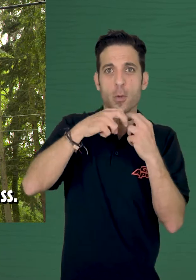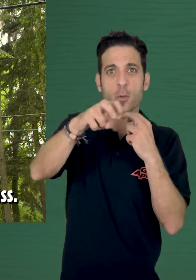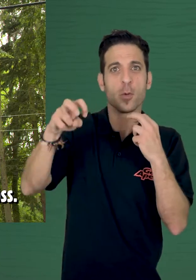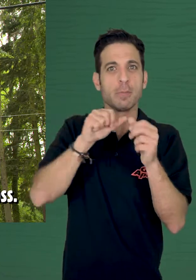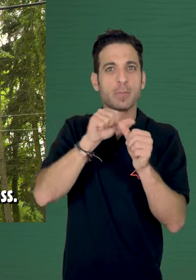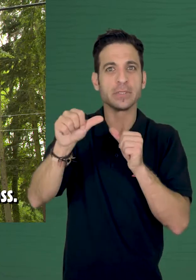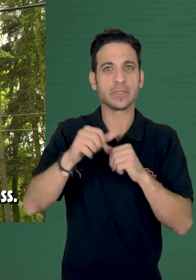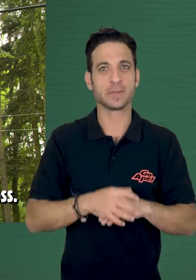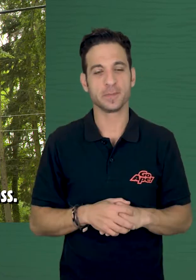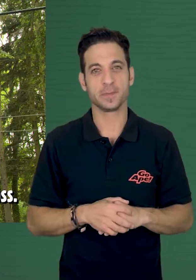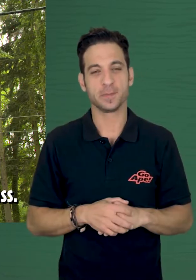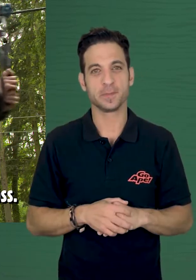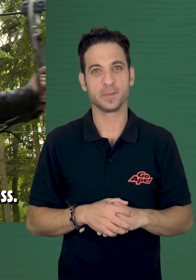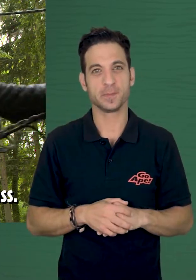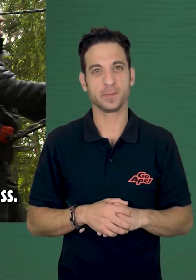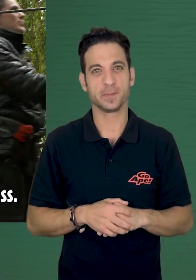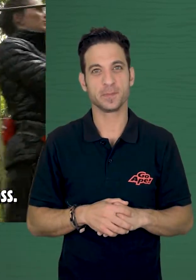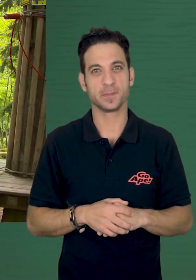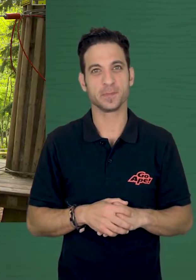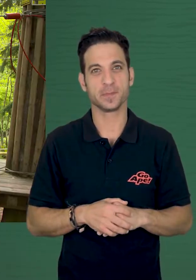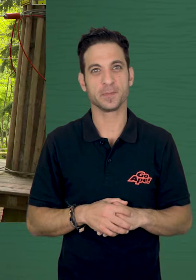get across.